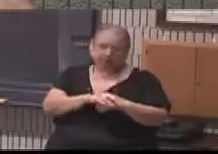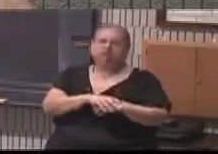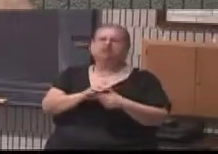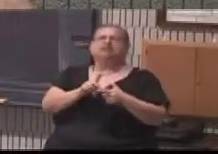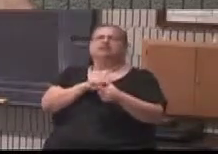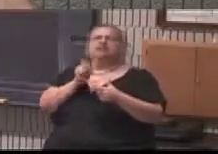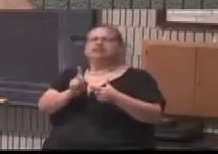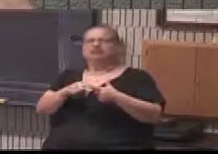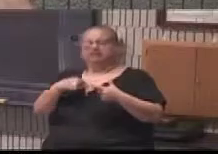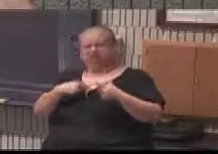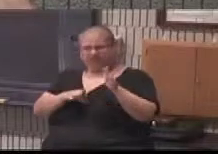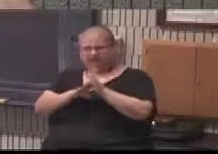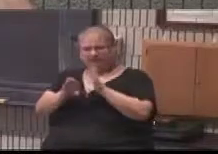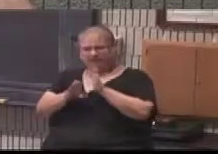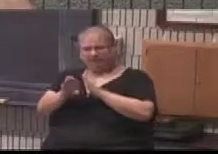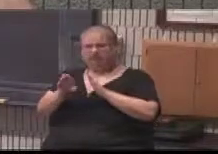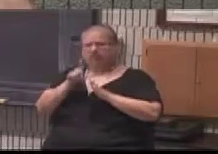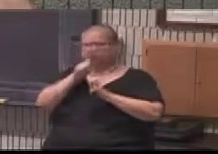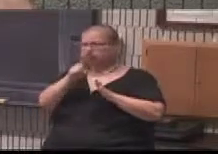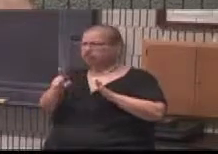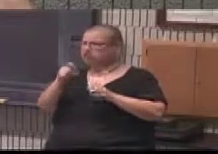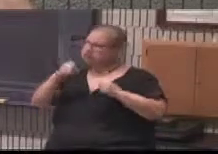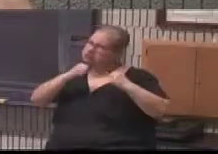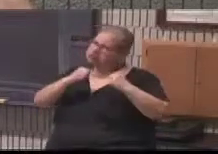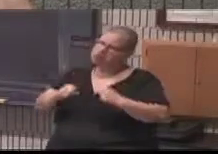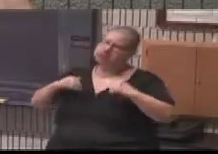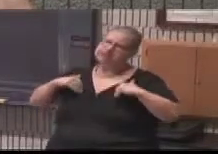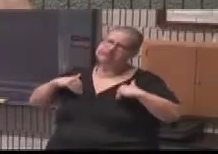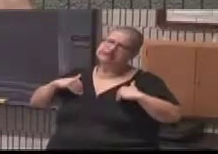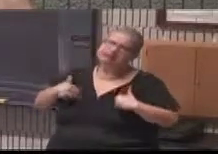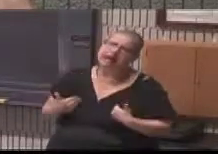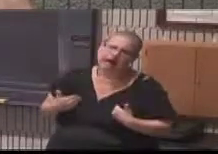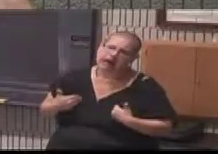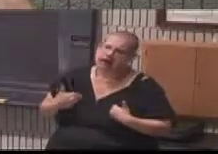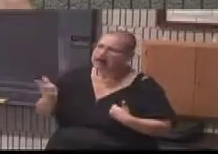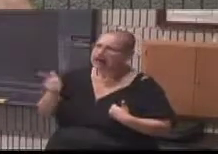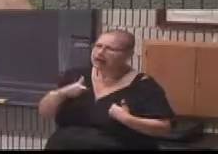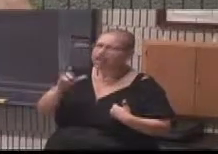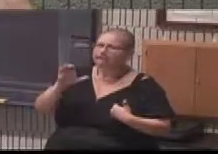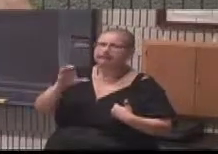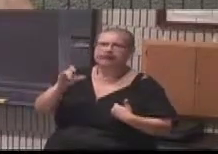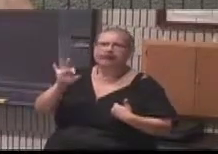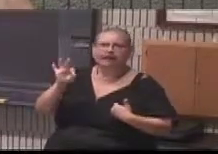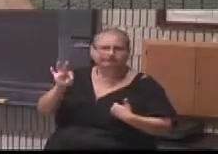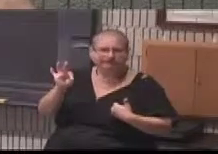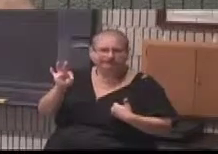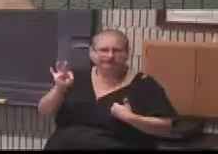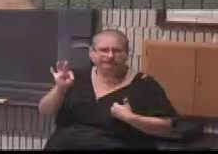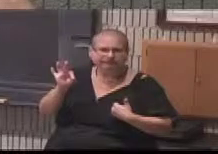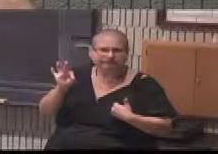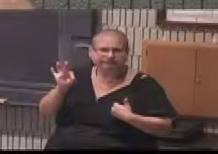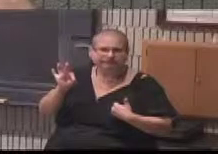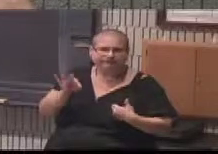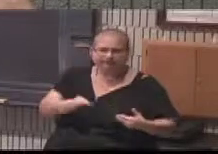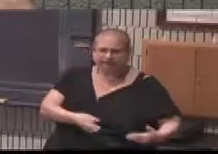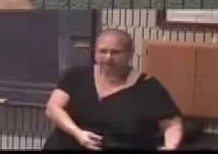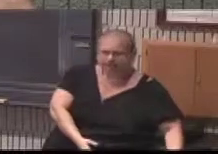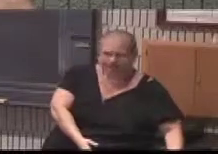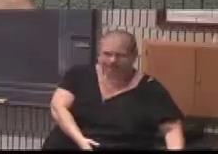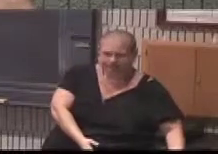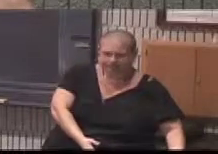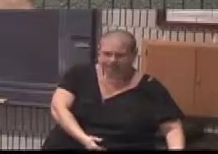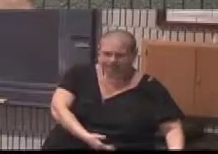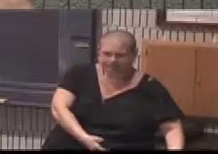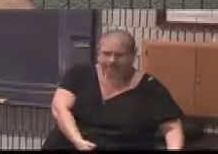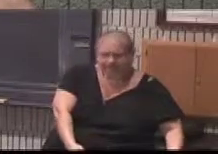then I started to develop a really deep fatigue in my left calf, which then began to progress to my left